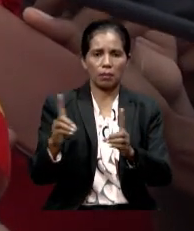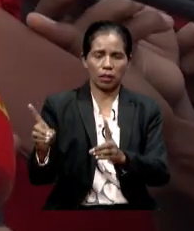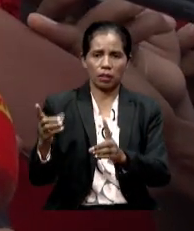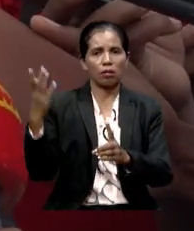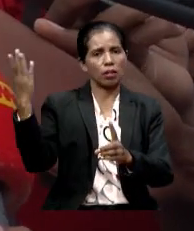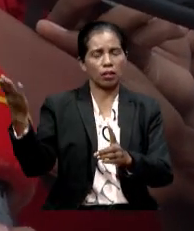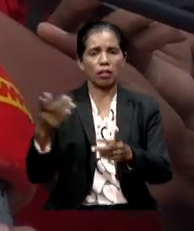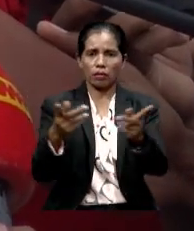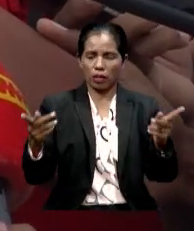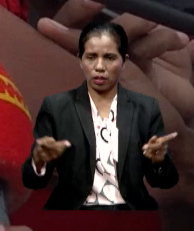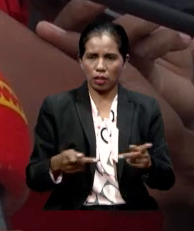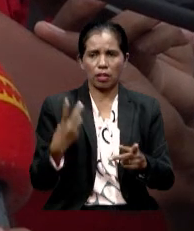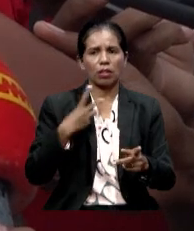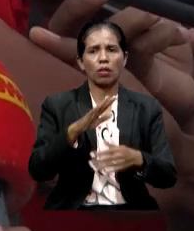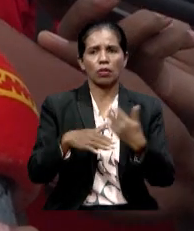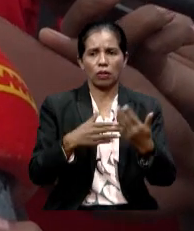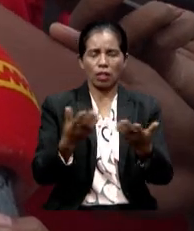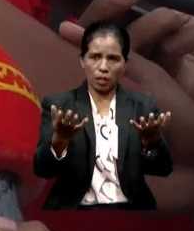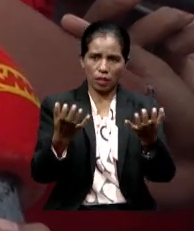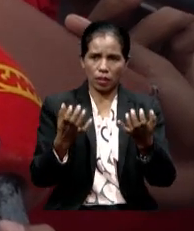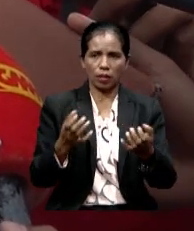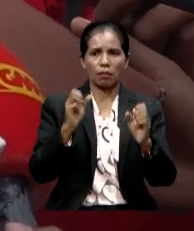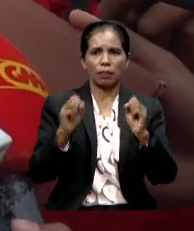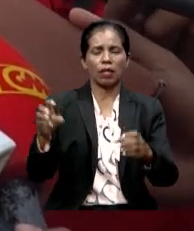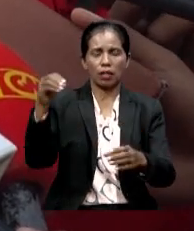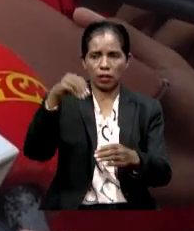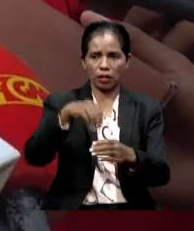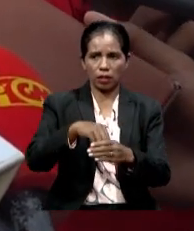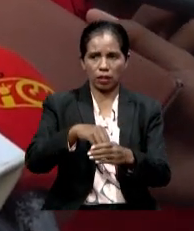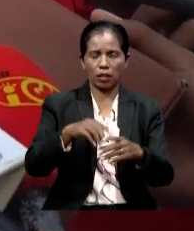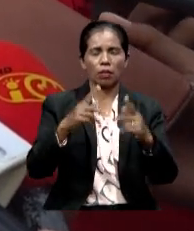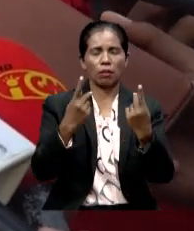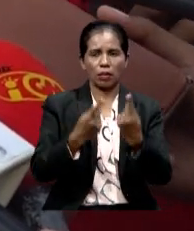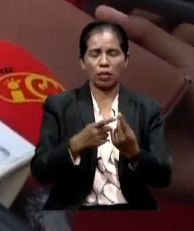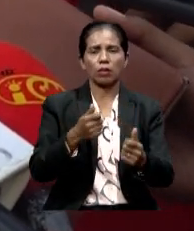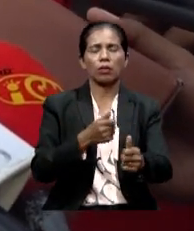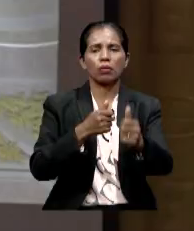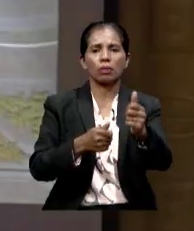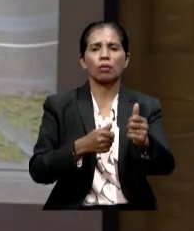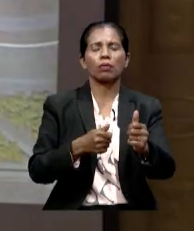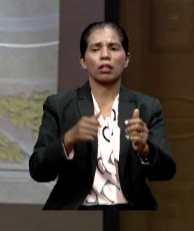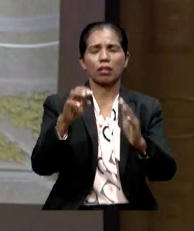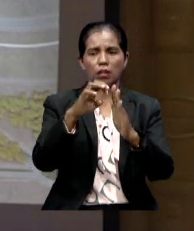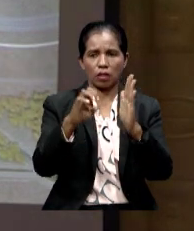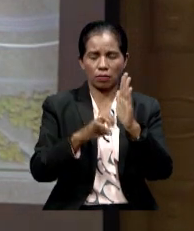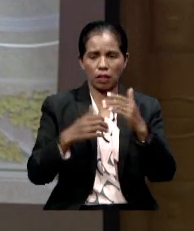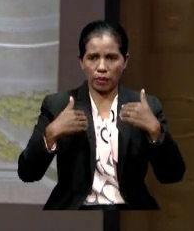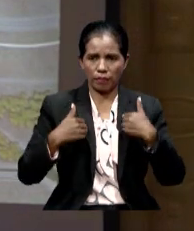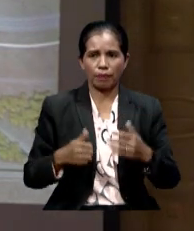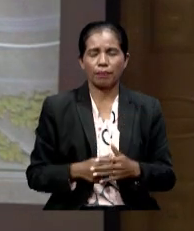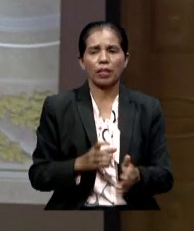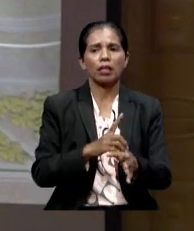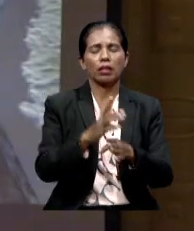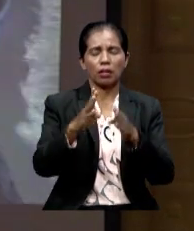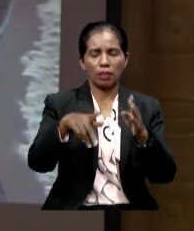E ita hotu ne ekspektatif bele ni ya konklui ya on time, eh? Tuir schedule ne bema kiha. Diretor Operação